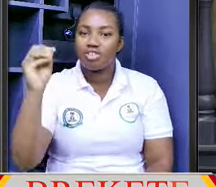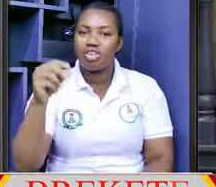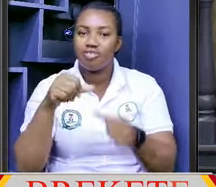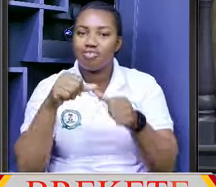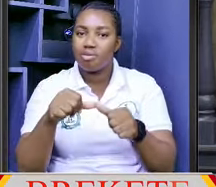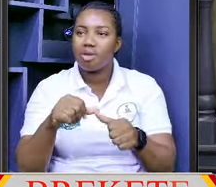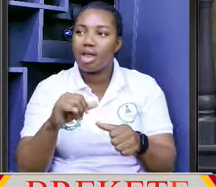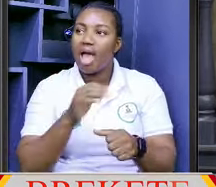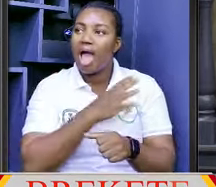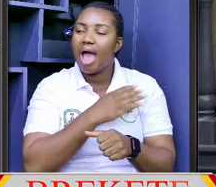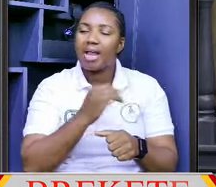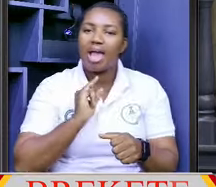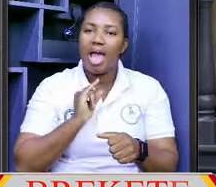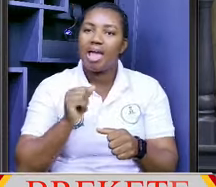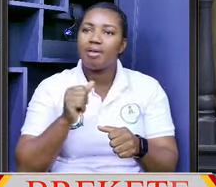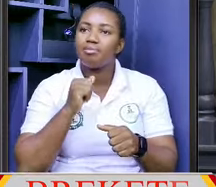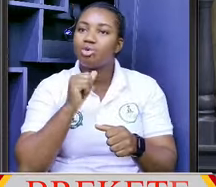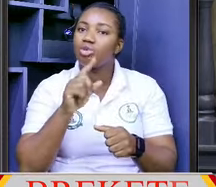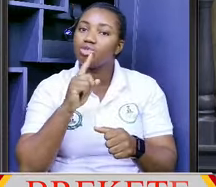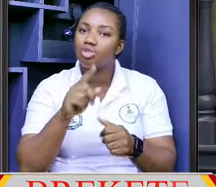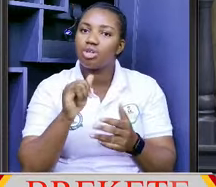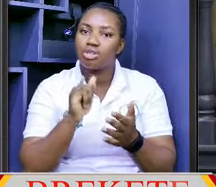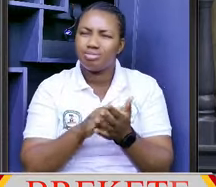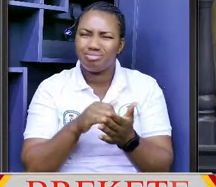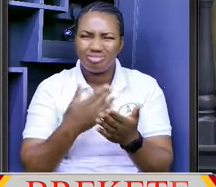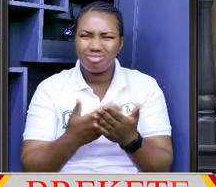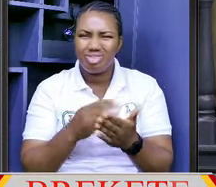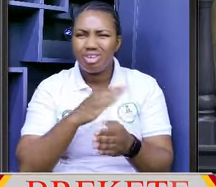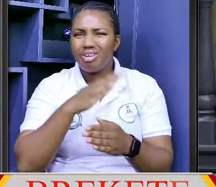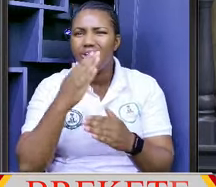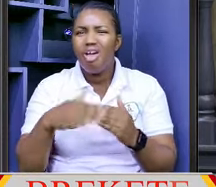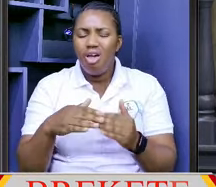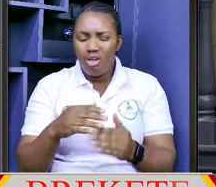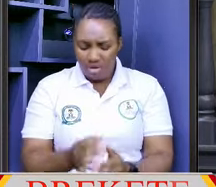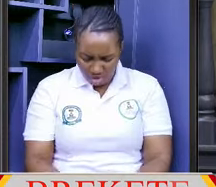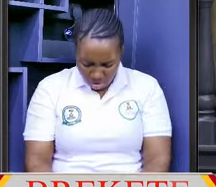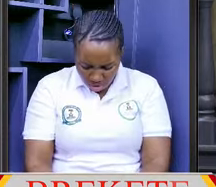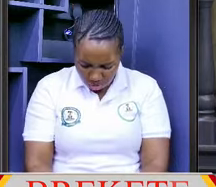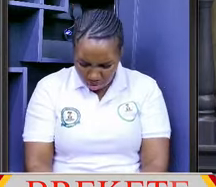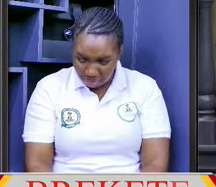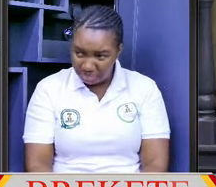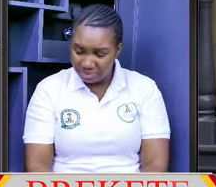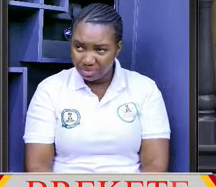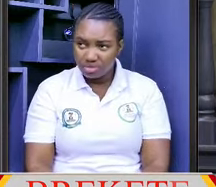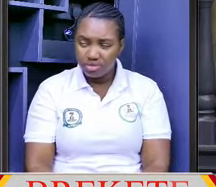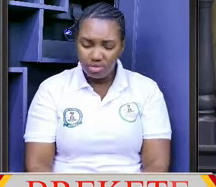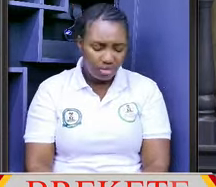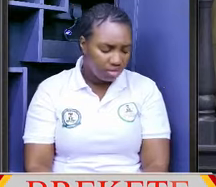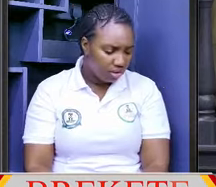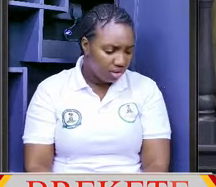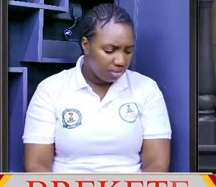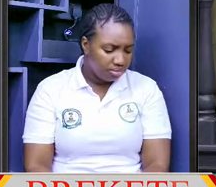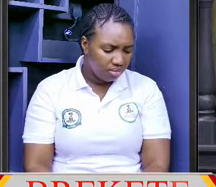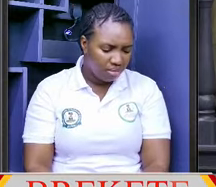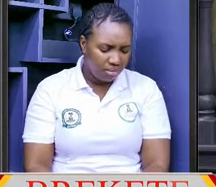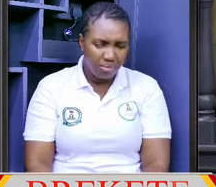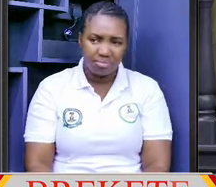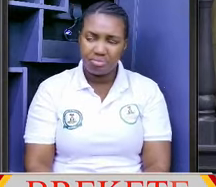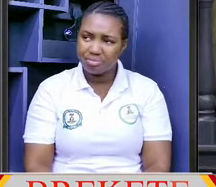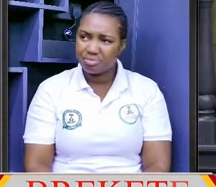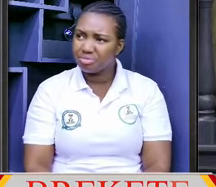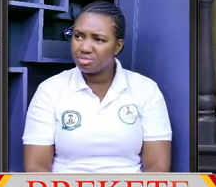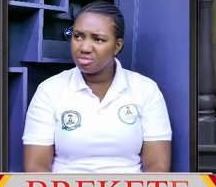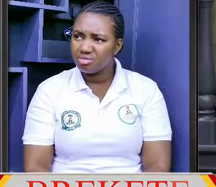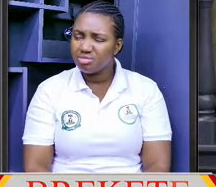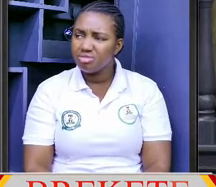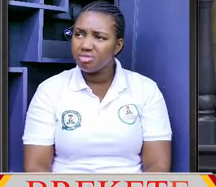150,000. And I'm not sure, say the money never complete. Make a call for me quickly. Money don't they enter. No, no, make a call for me